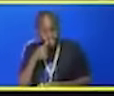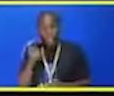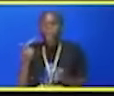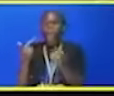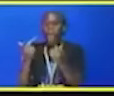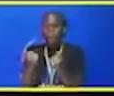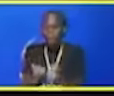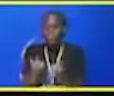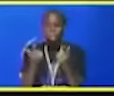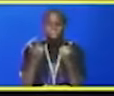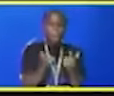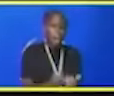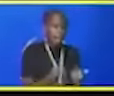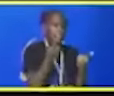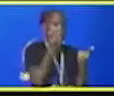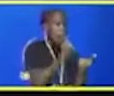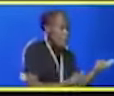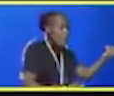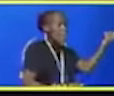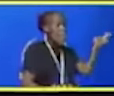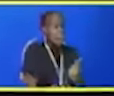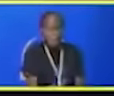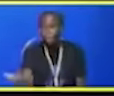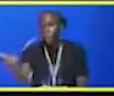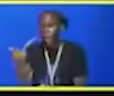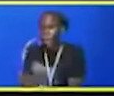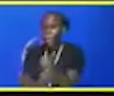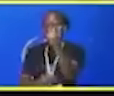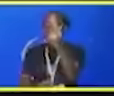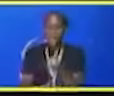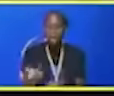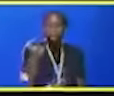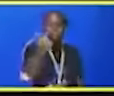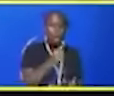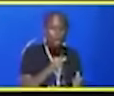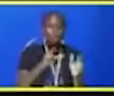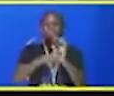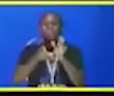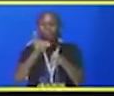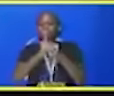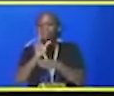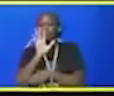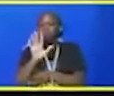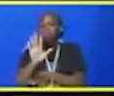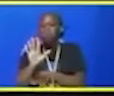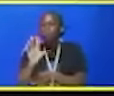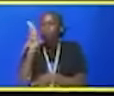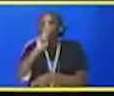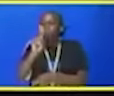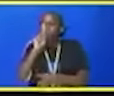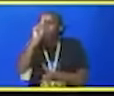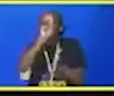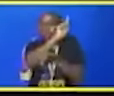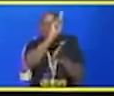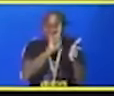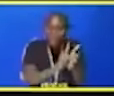were you, I would discipline myself to take at least an hour or two, anytime in the